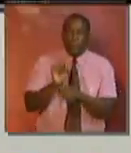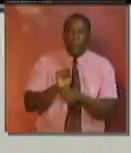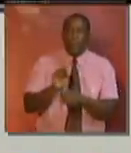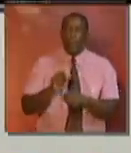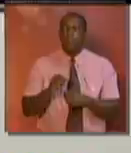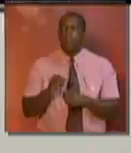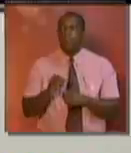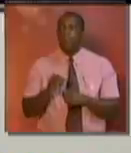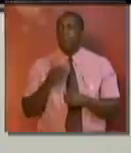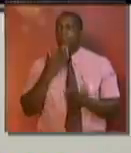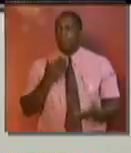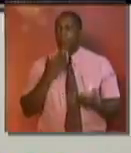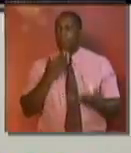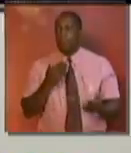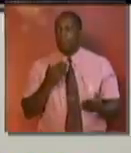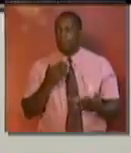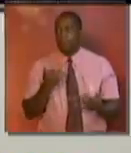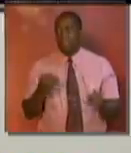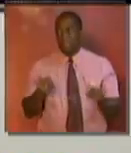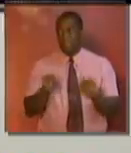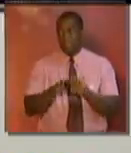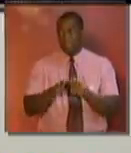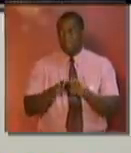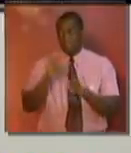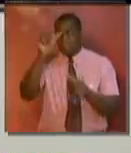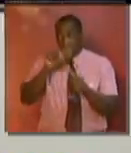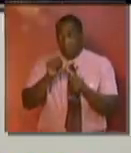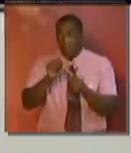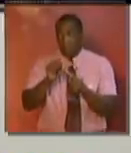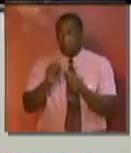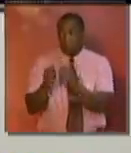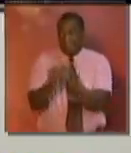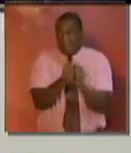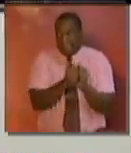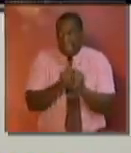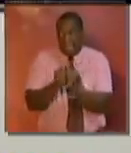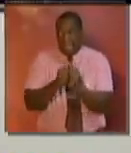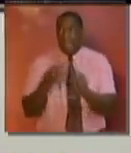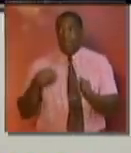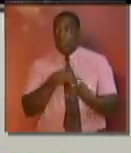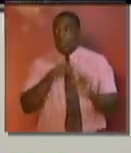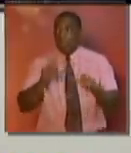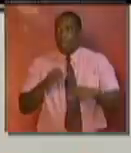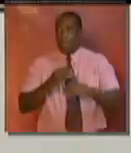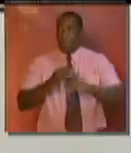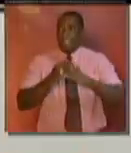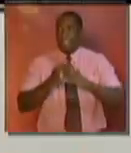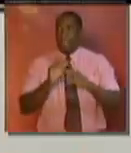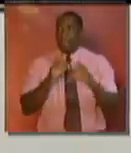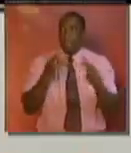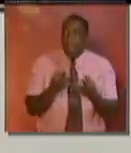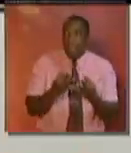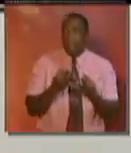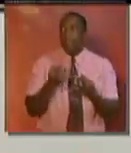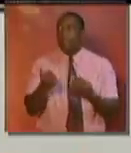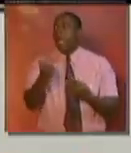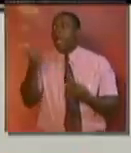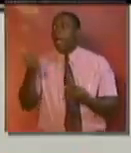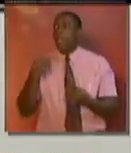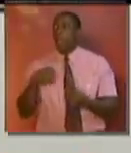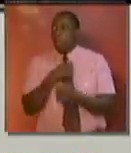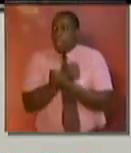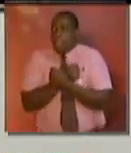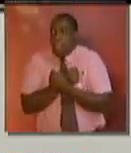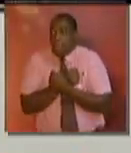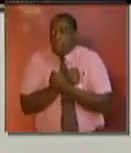remember that together we can protect our loved ones from the COVID-19 pandemic. Dr. Sirjusingh